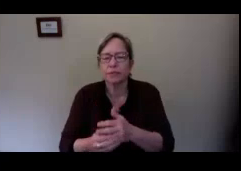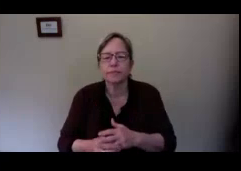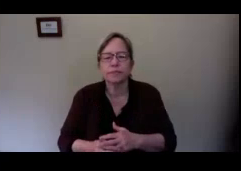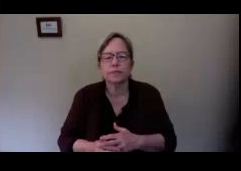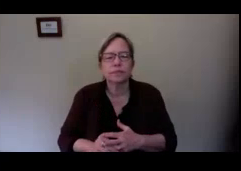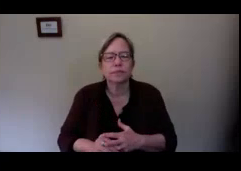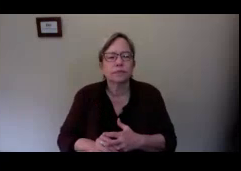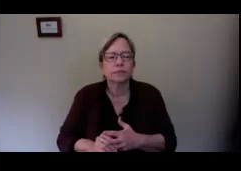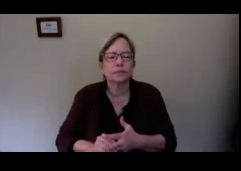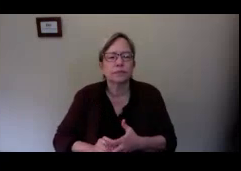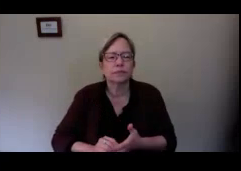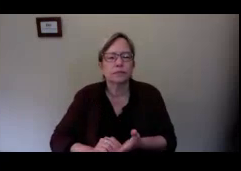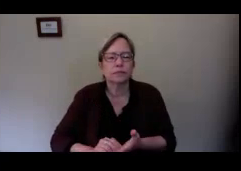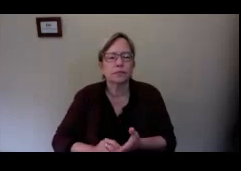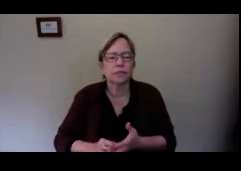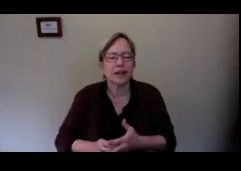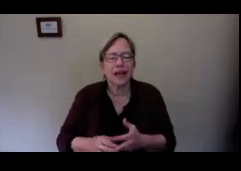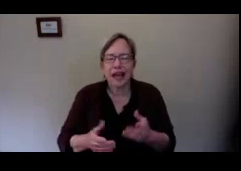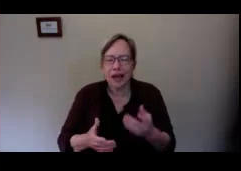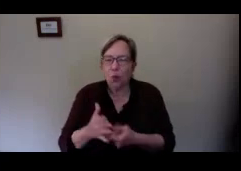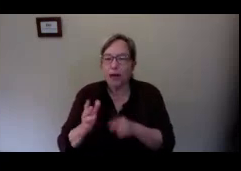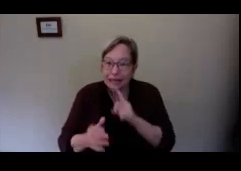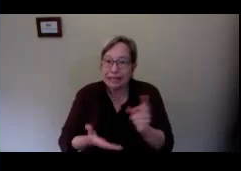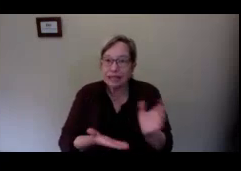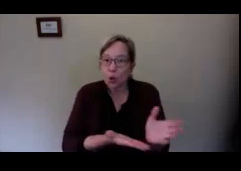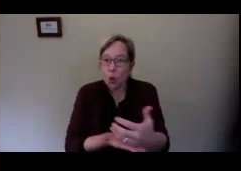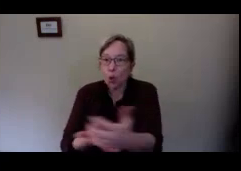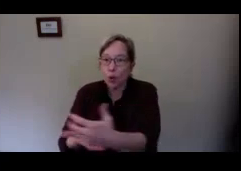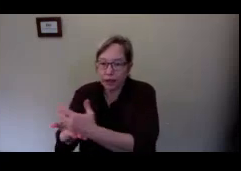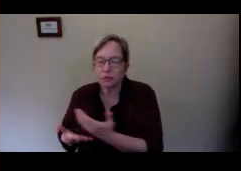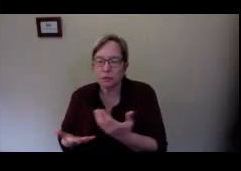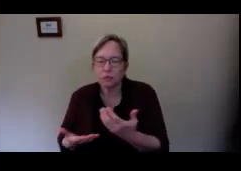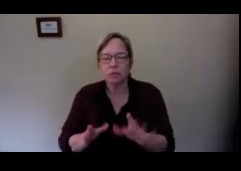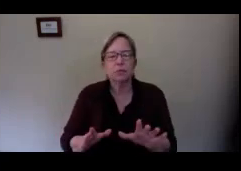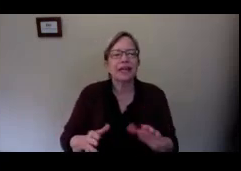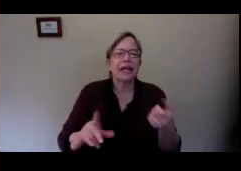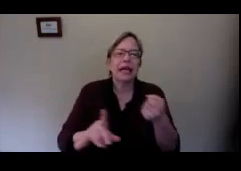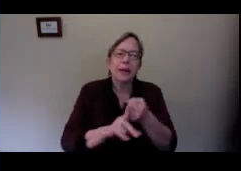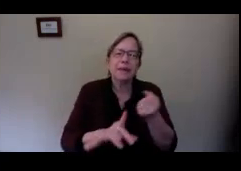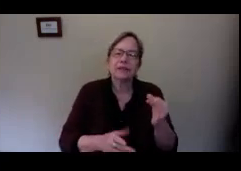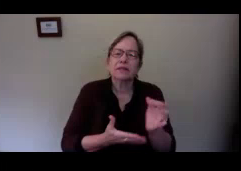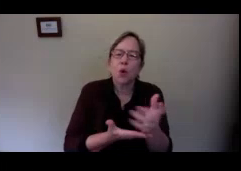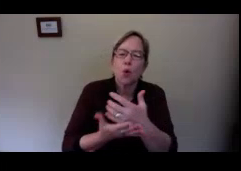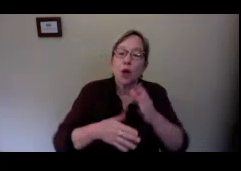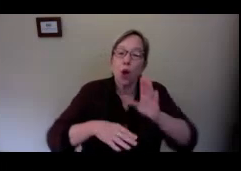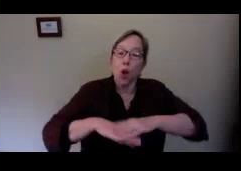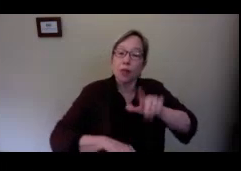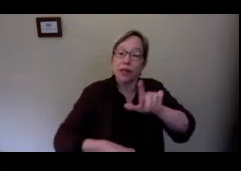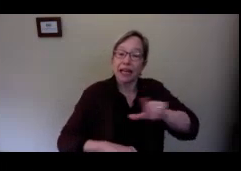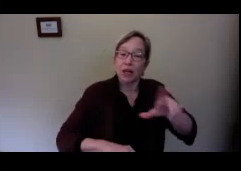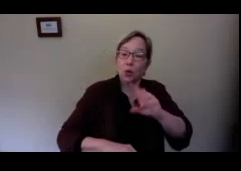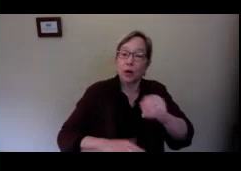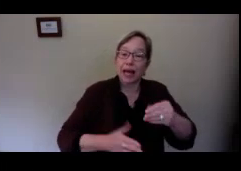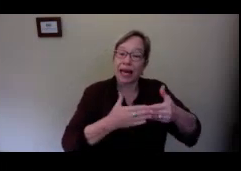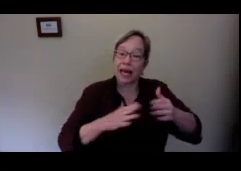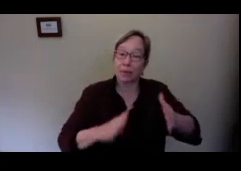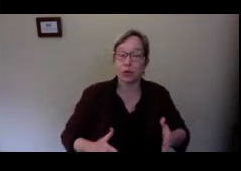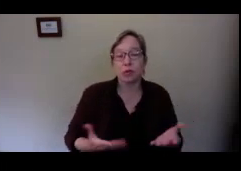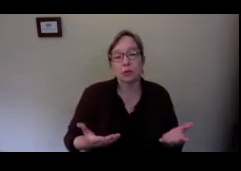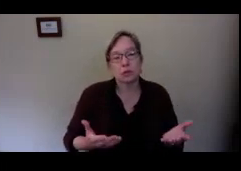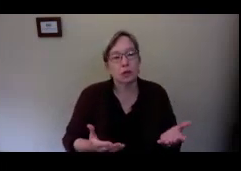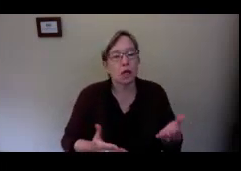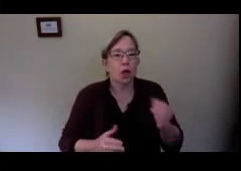about what is hoarding actually. So impacts of hoarding on the landlords and neighbors. So